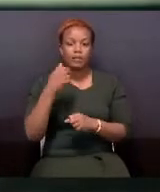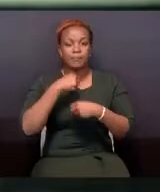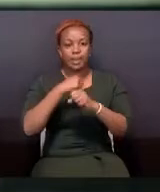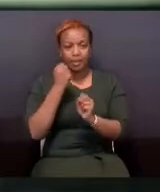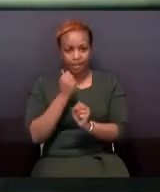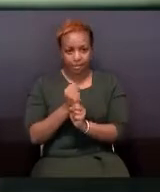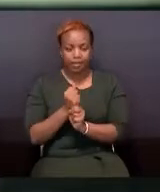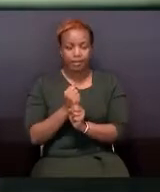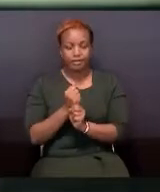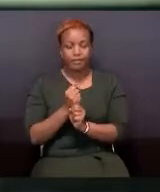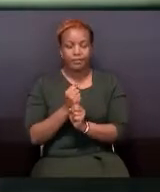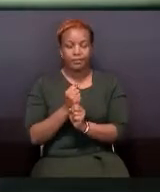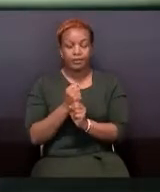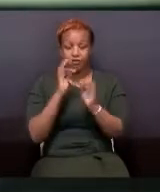headways.